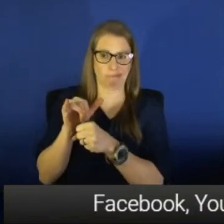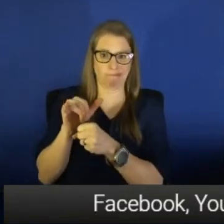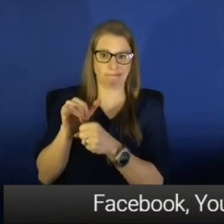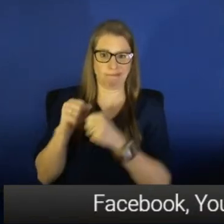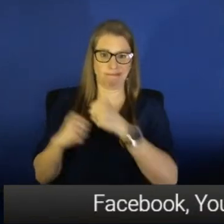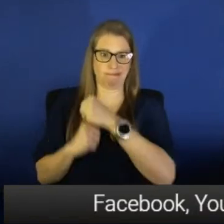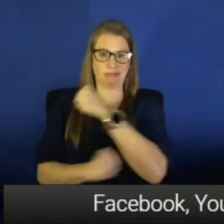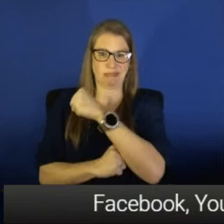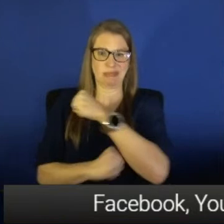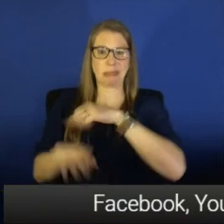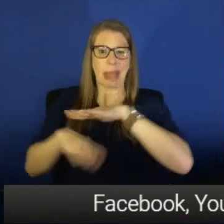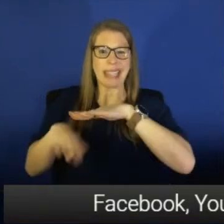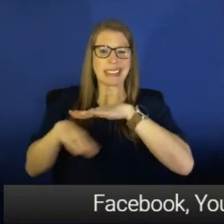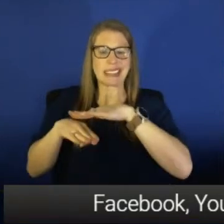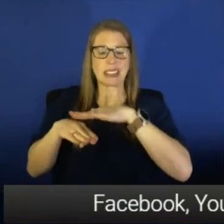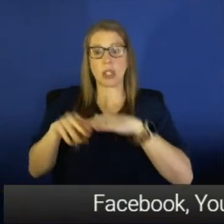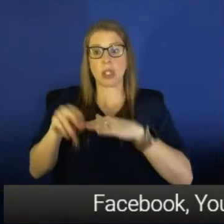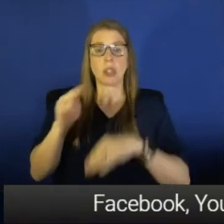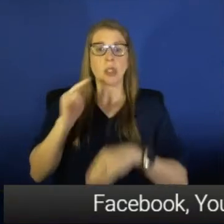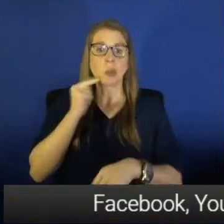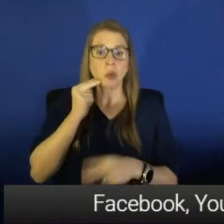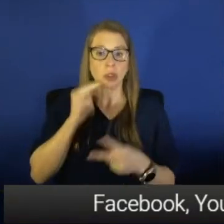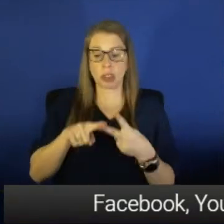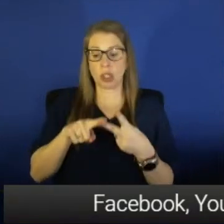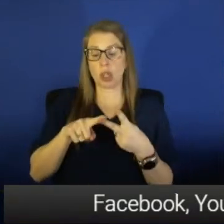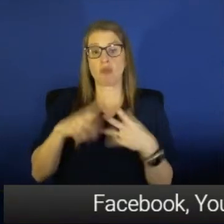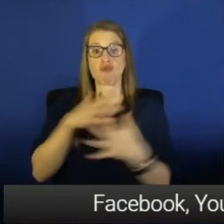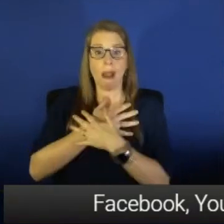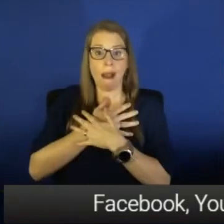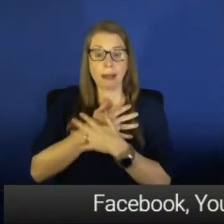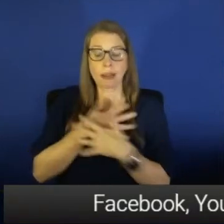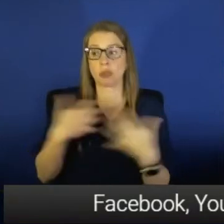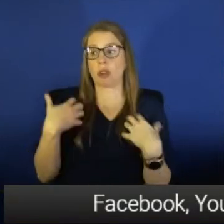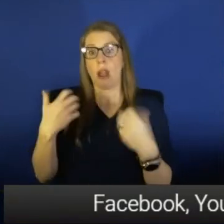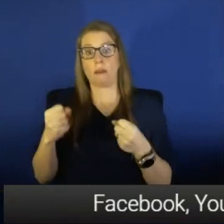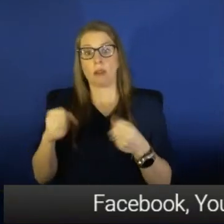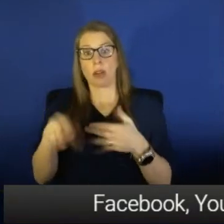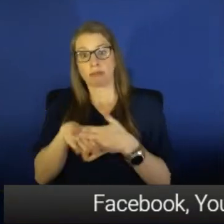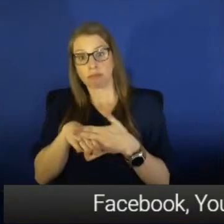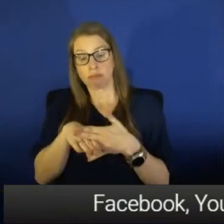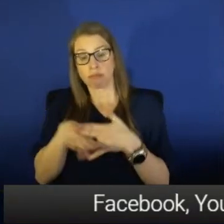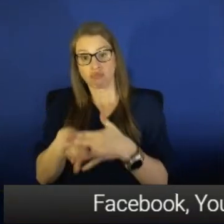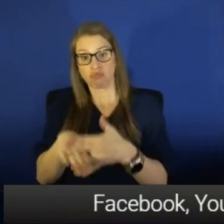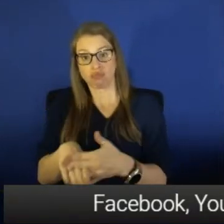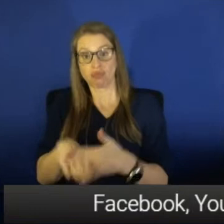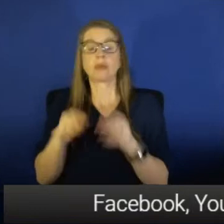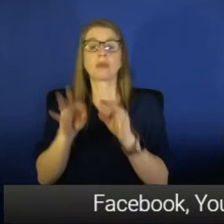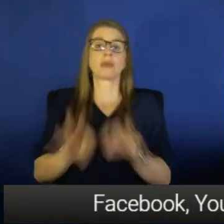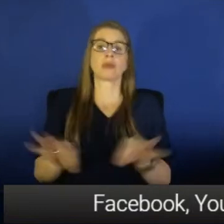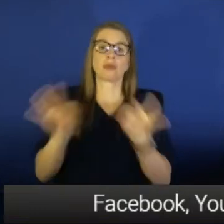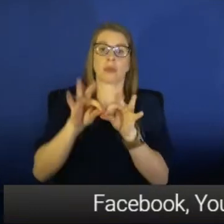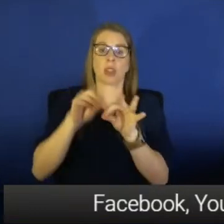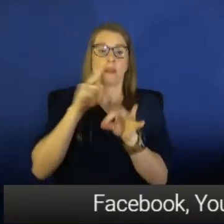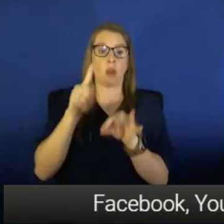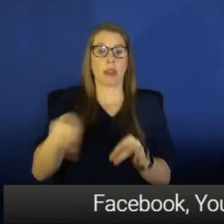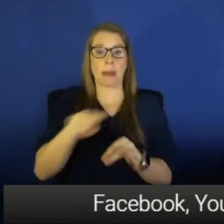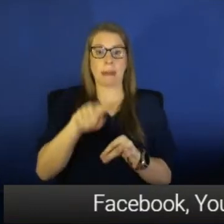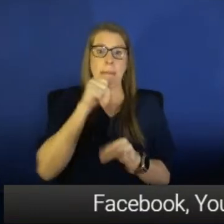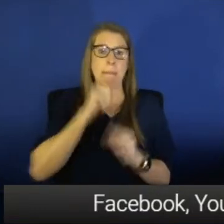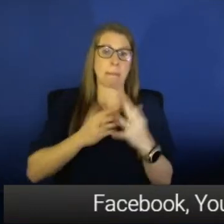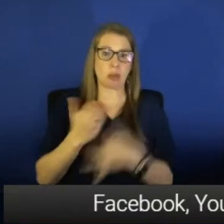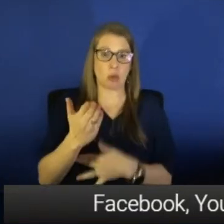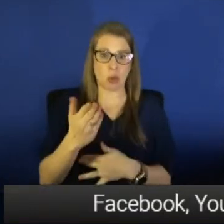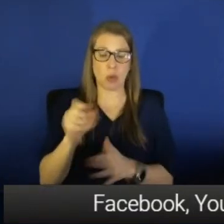right? With nutrition and rest, recovery periods, stressing how important that is to get them through the season and